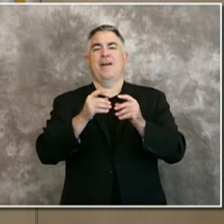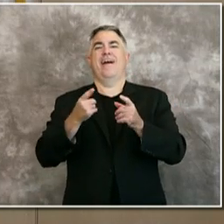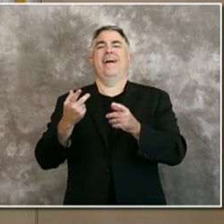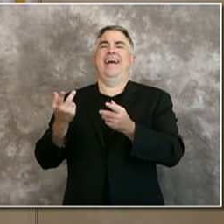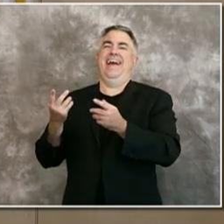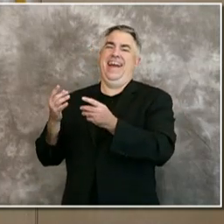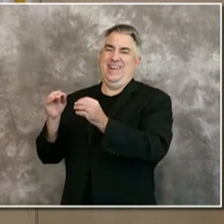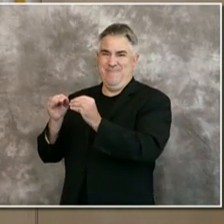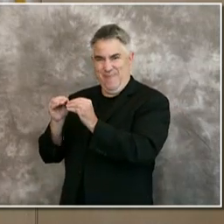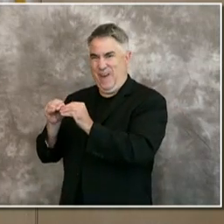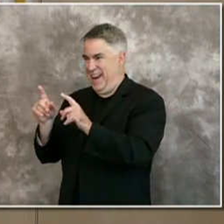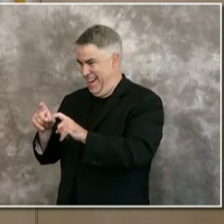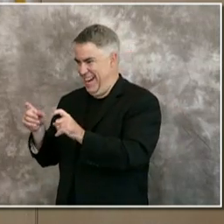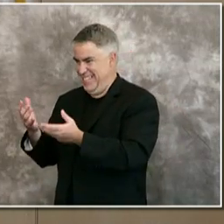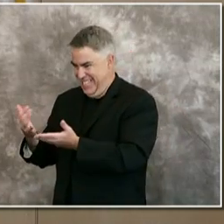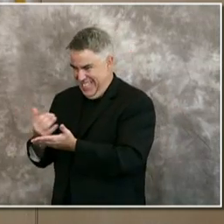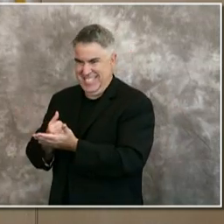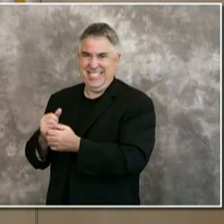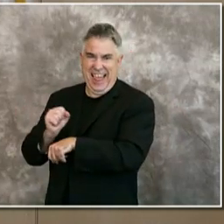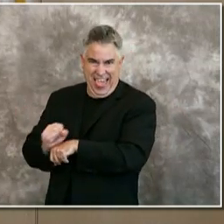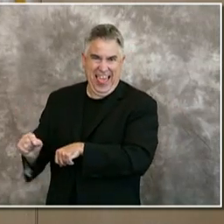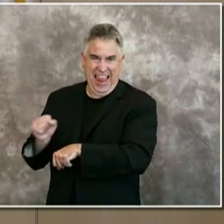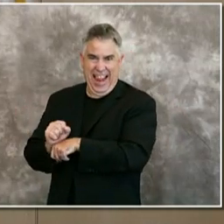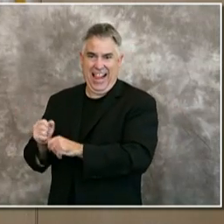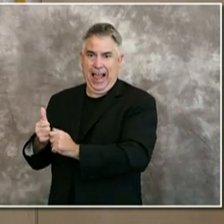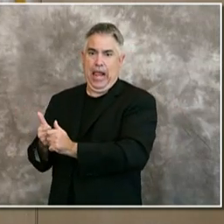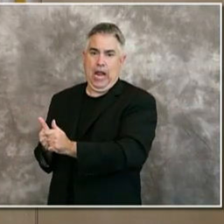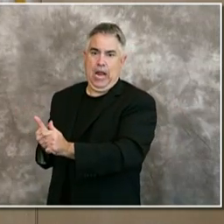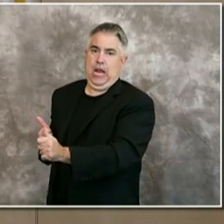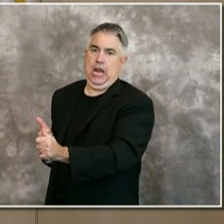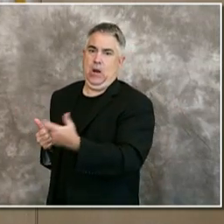testing, and